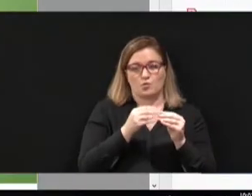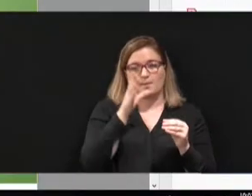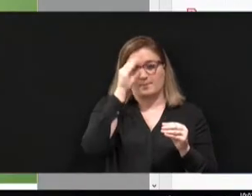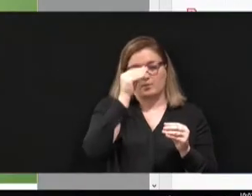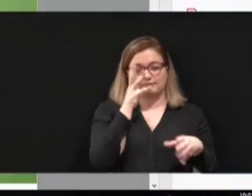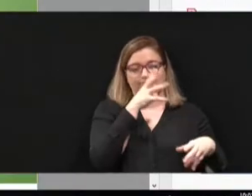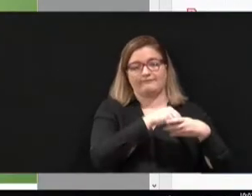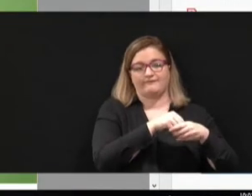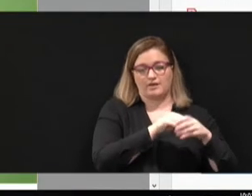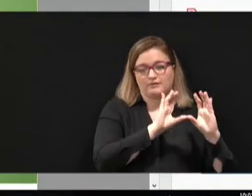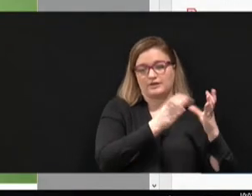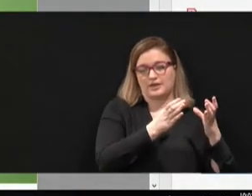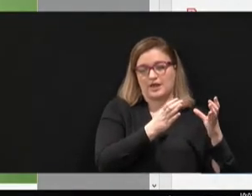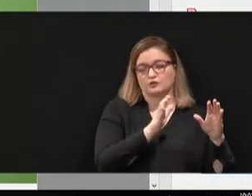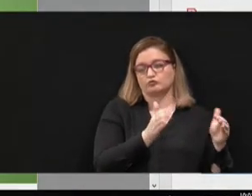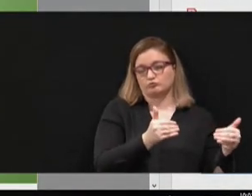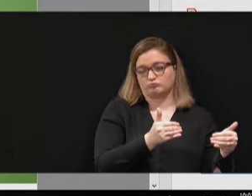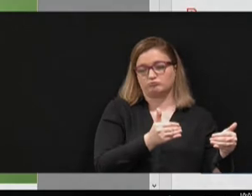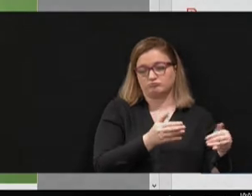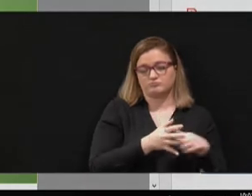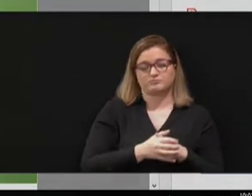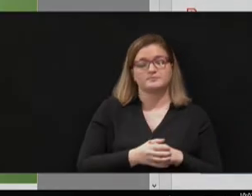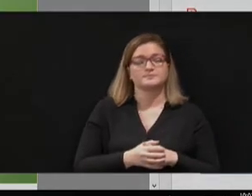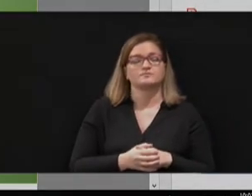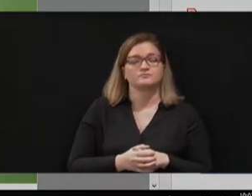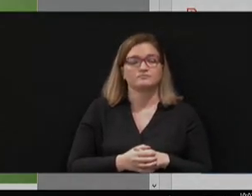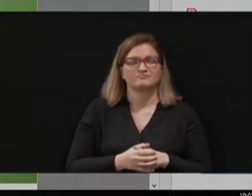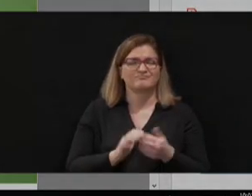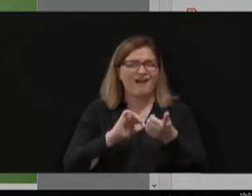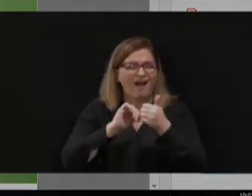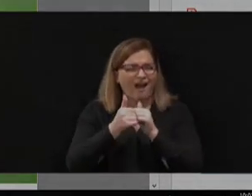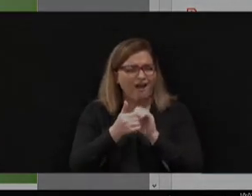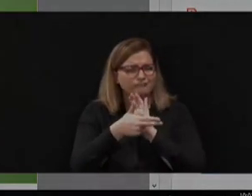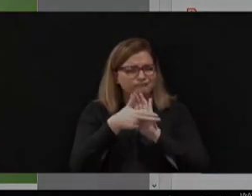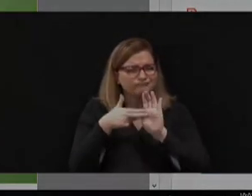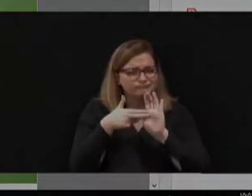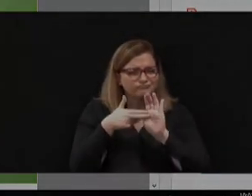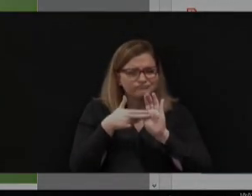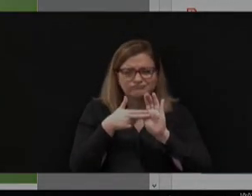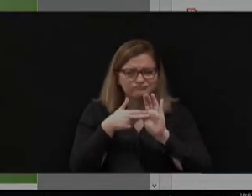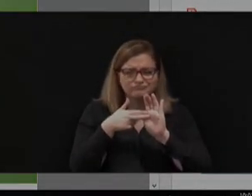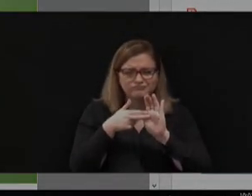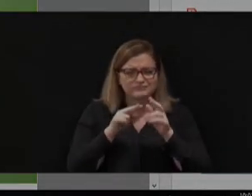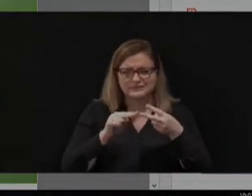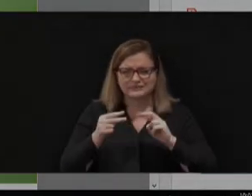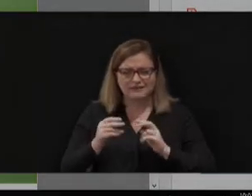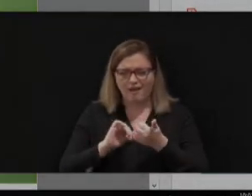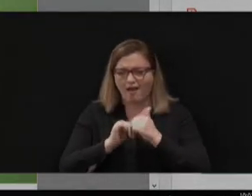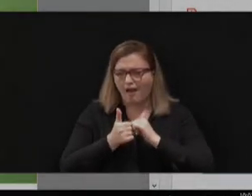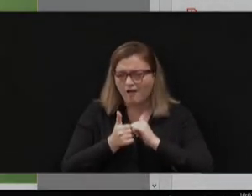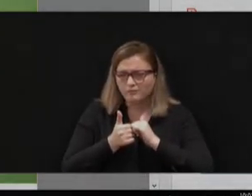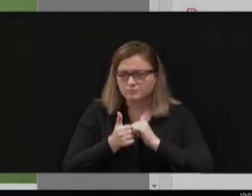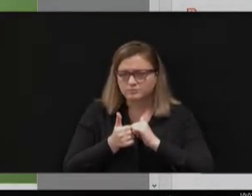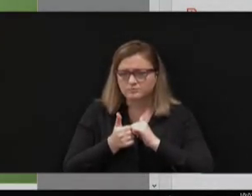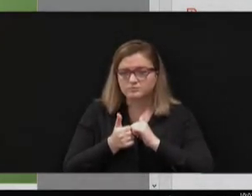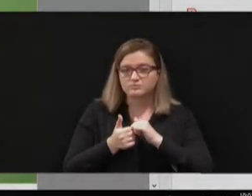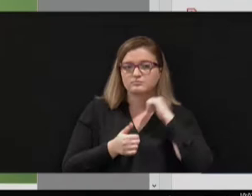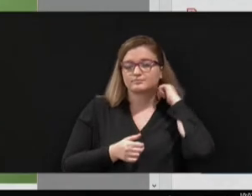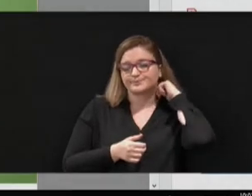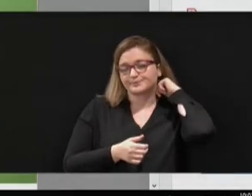I already said that. How is it diagnosed? In order to be diagnosed with